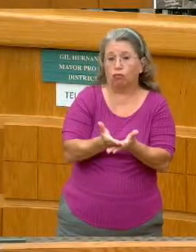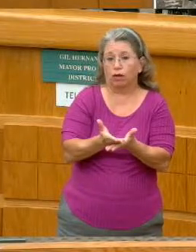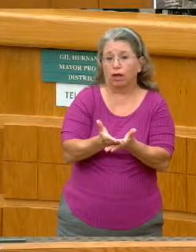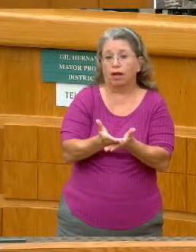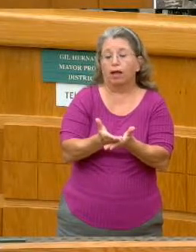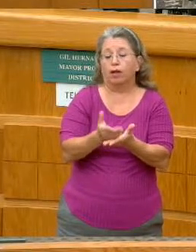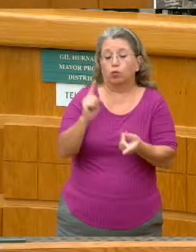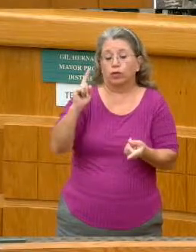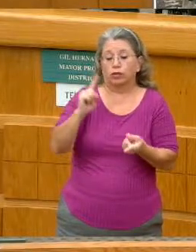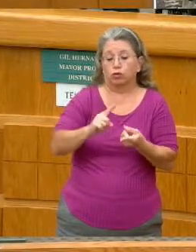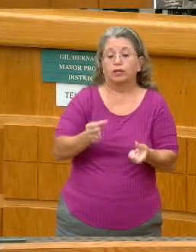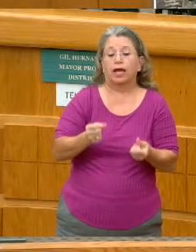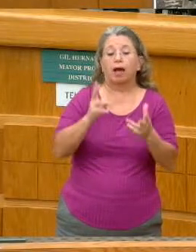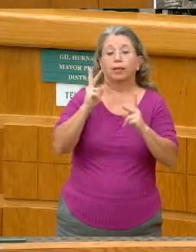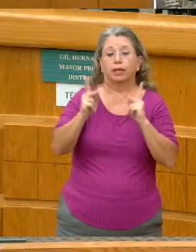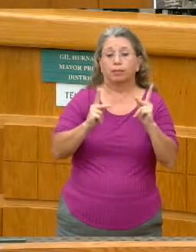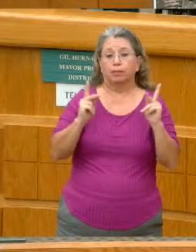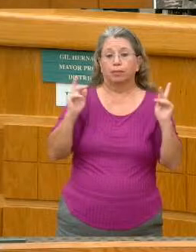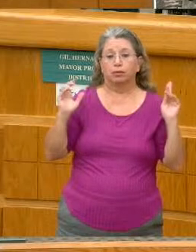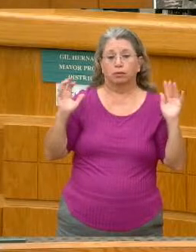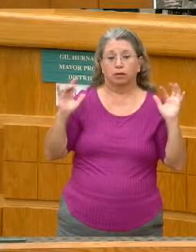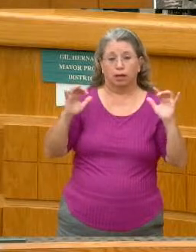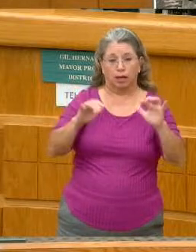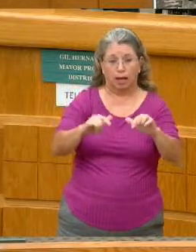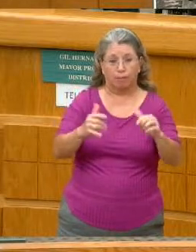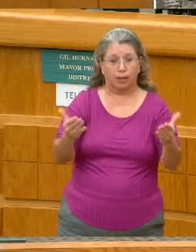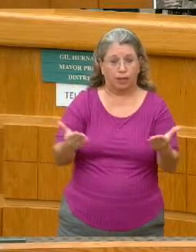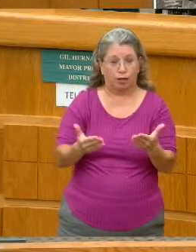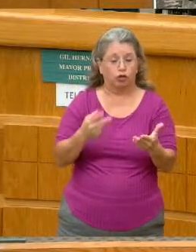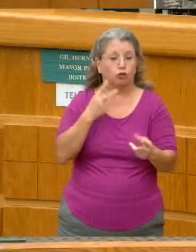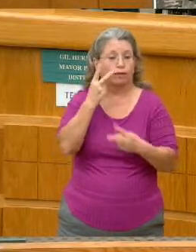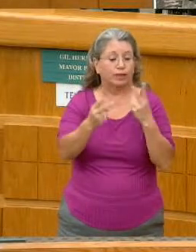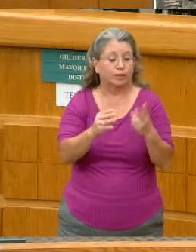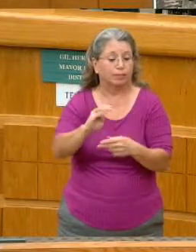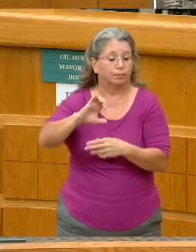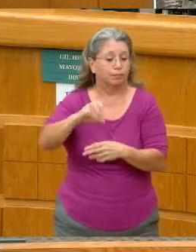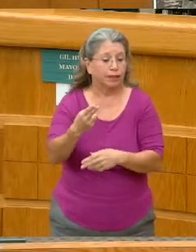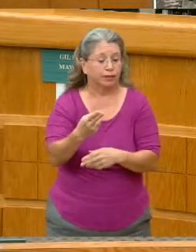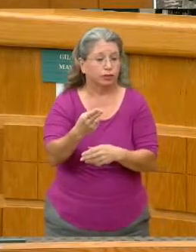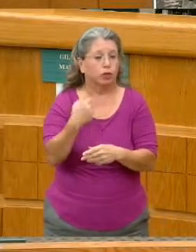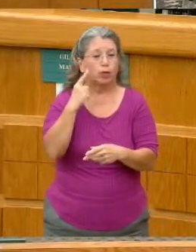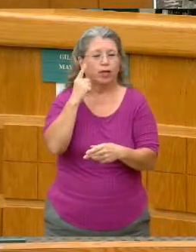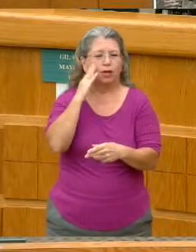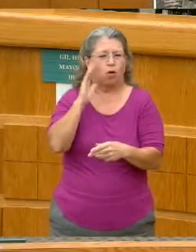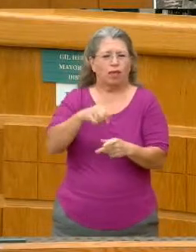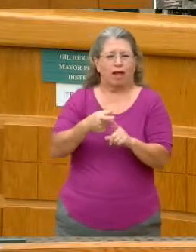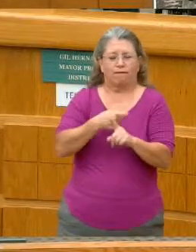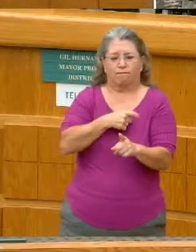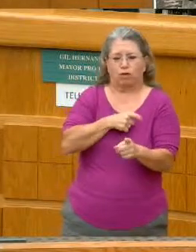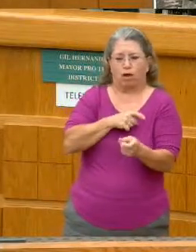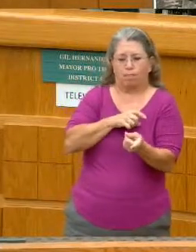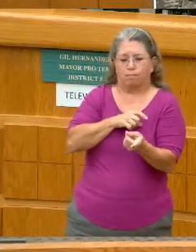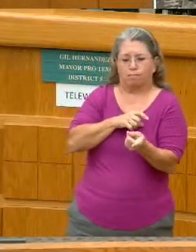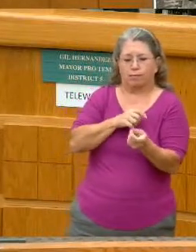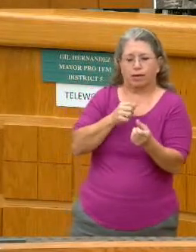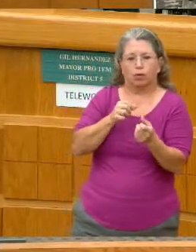people coming to our area, which we know from not only traffic counts, but cell phone